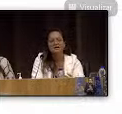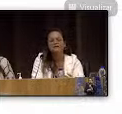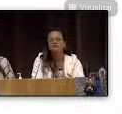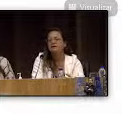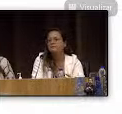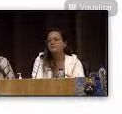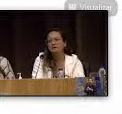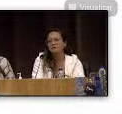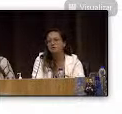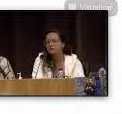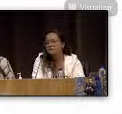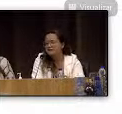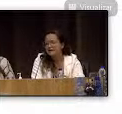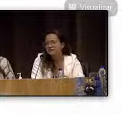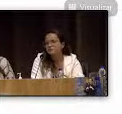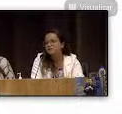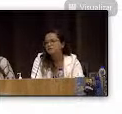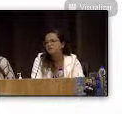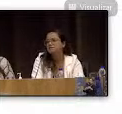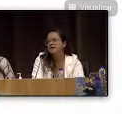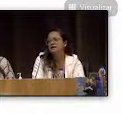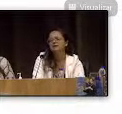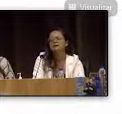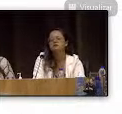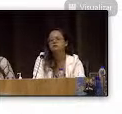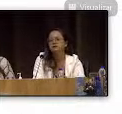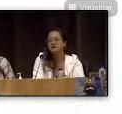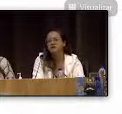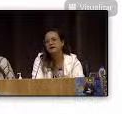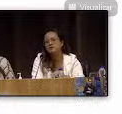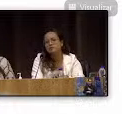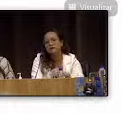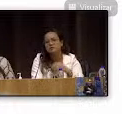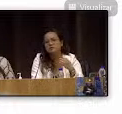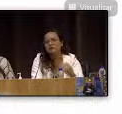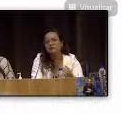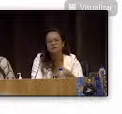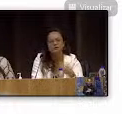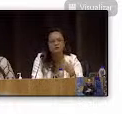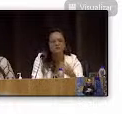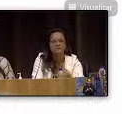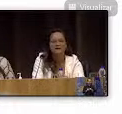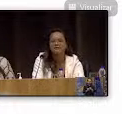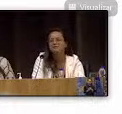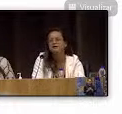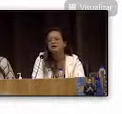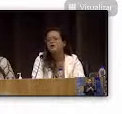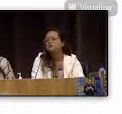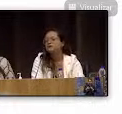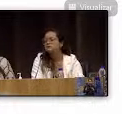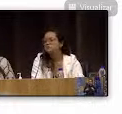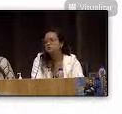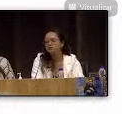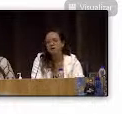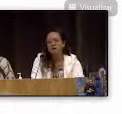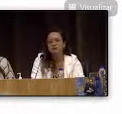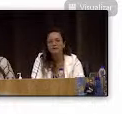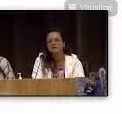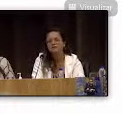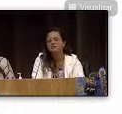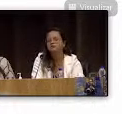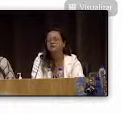huge change in the internal process of Hospital Jaime, which used to be open